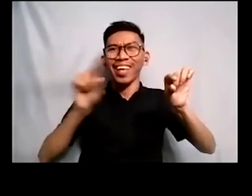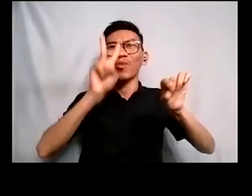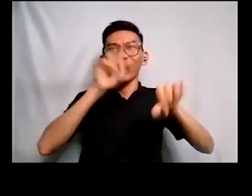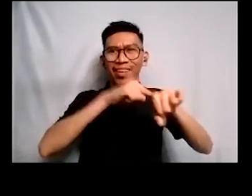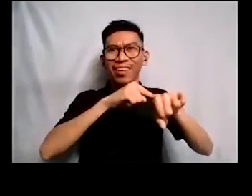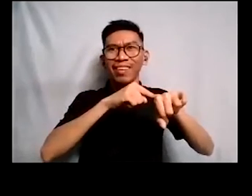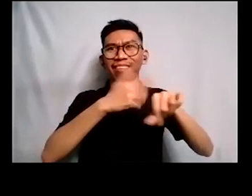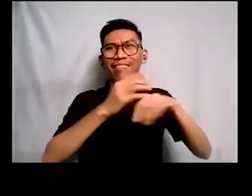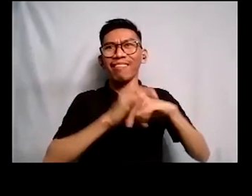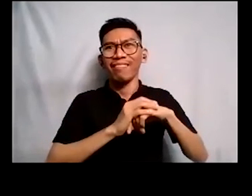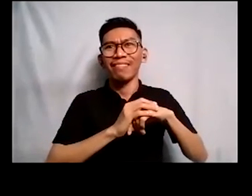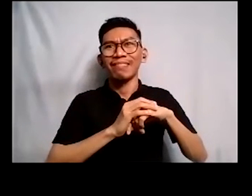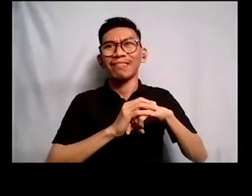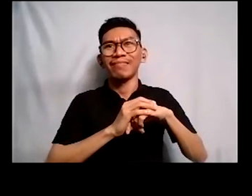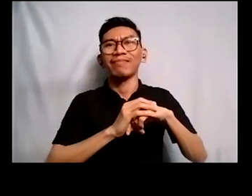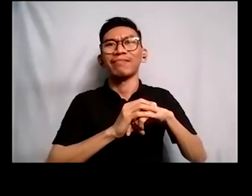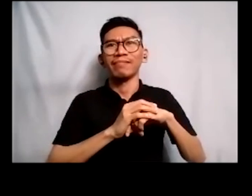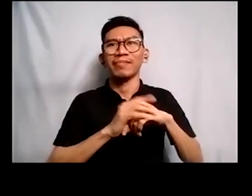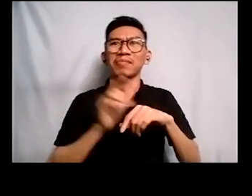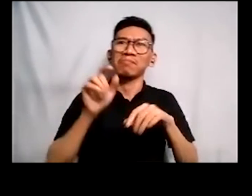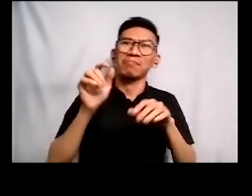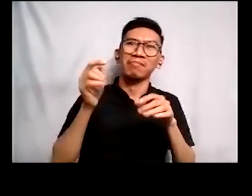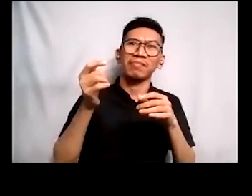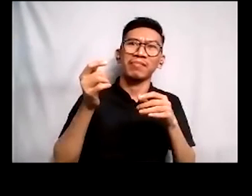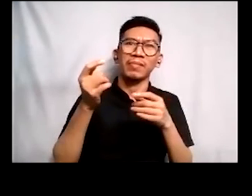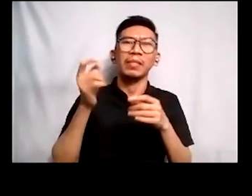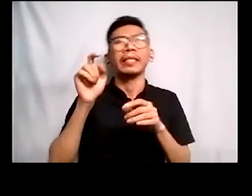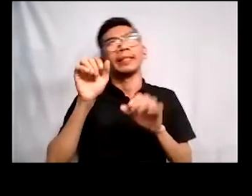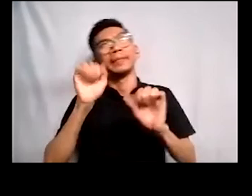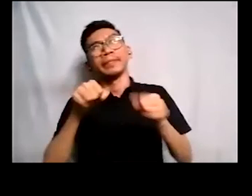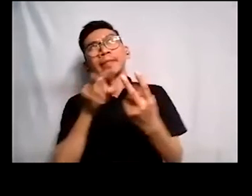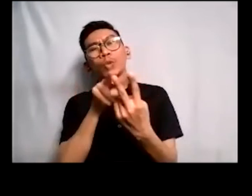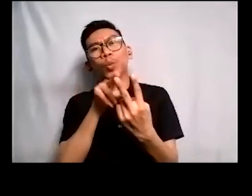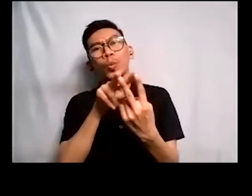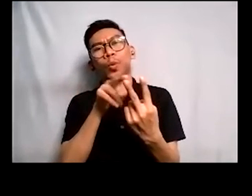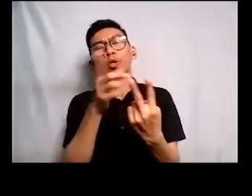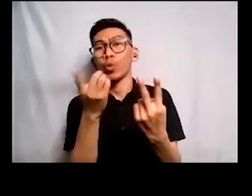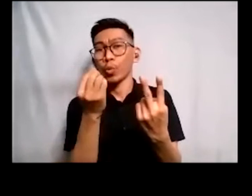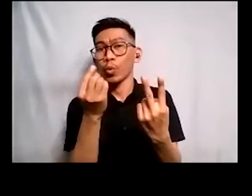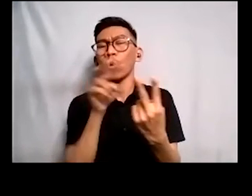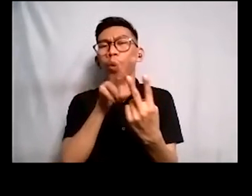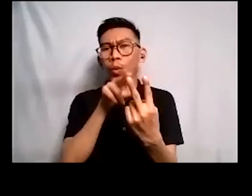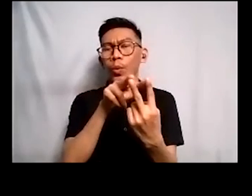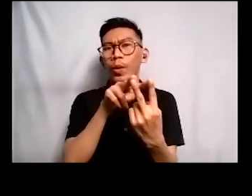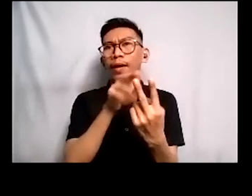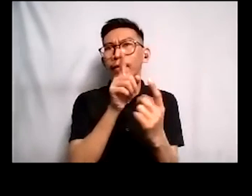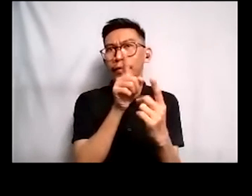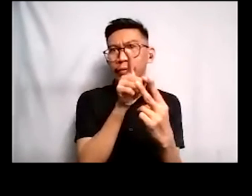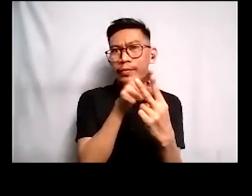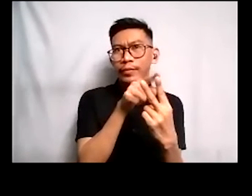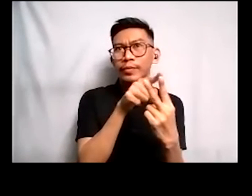So I think you have two ways to deal with this. You can teach it more linear,